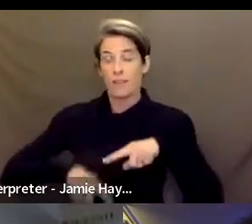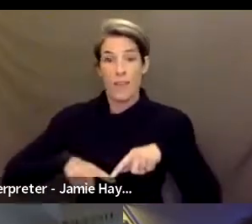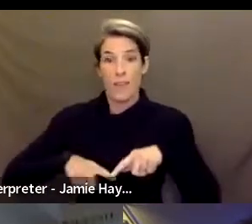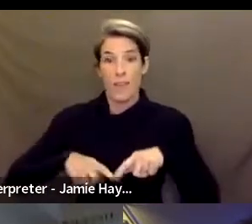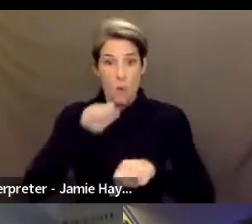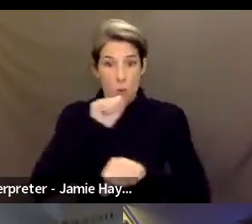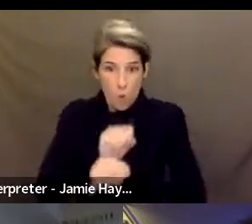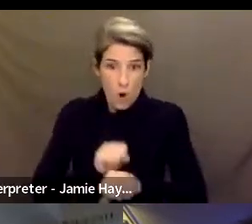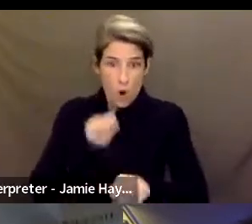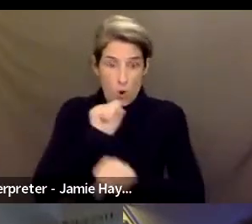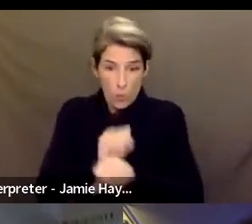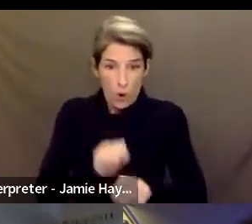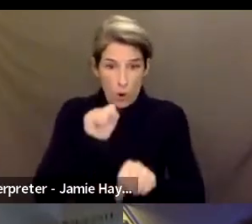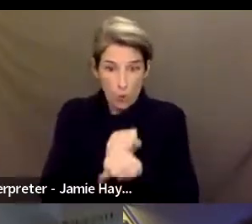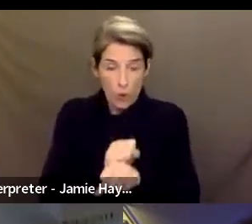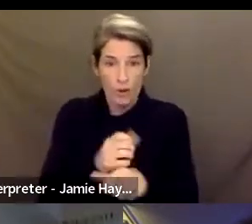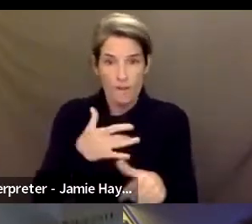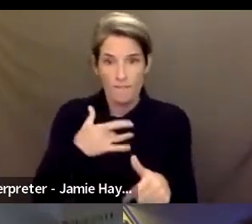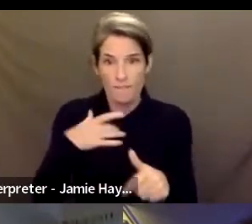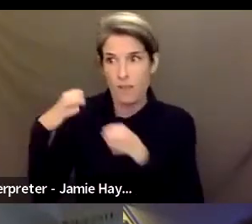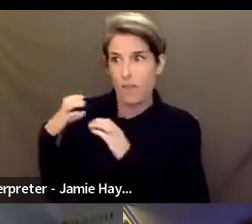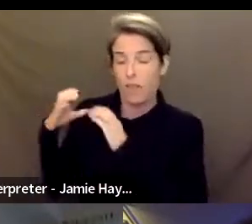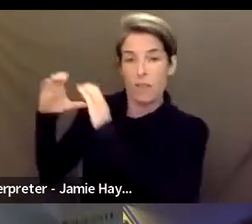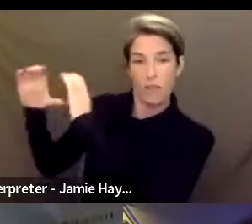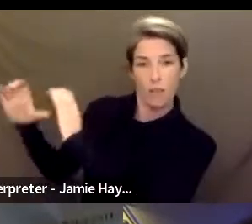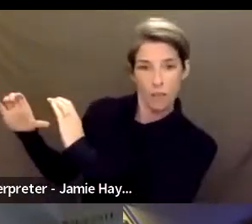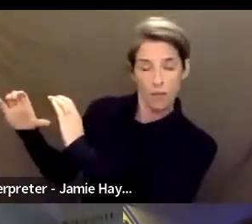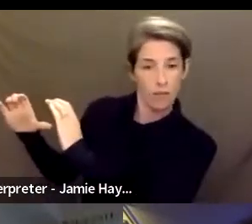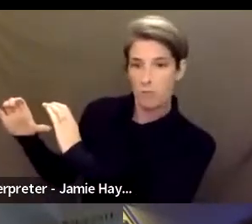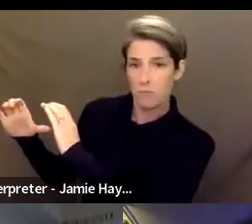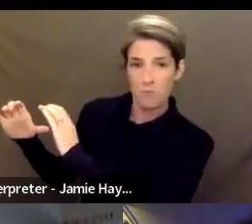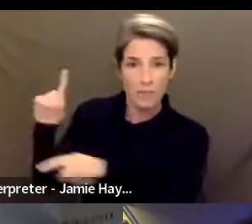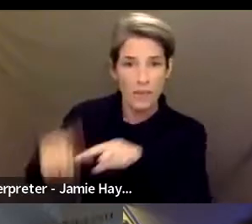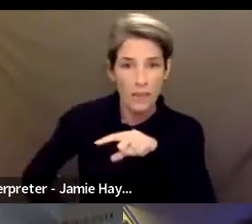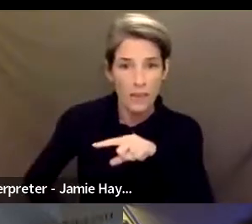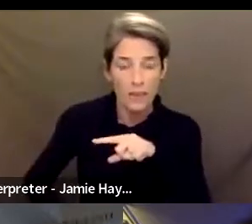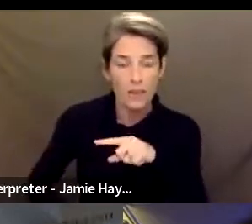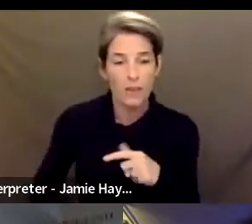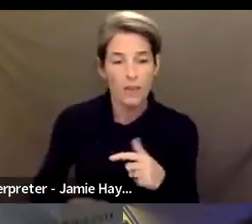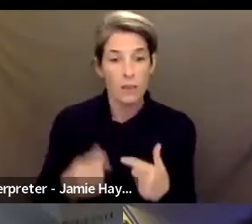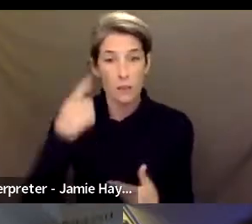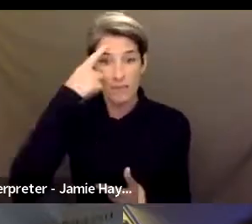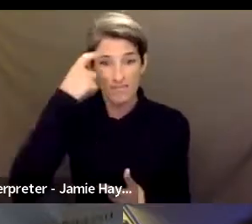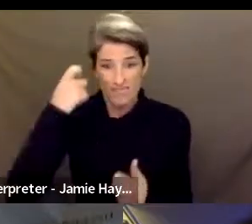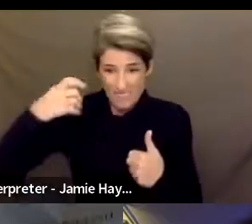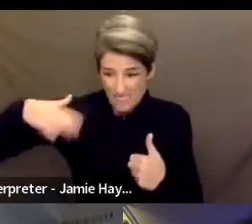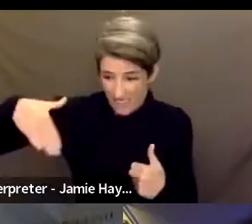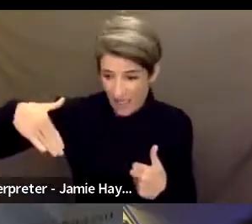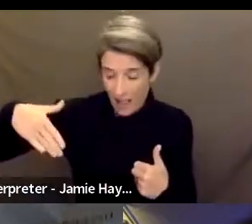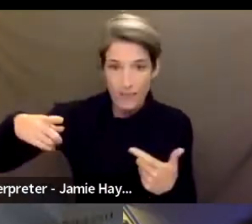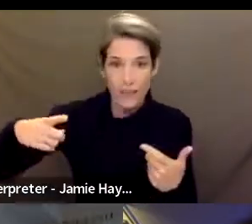We haven't gotten to that space yet where I